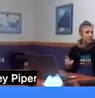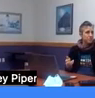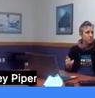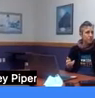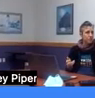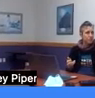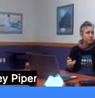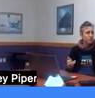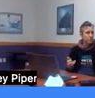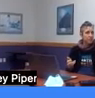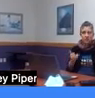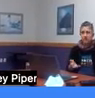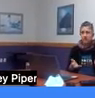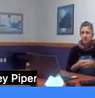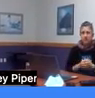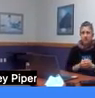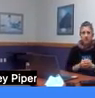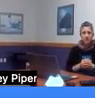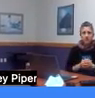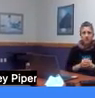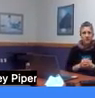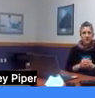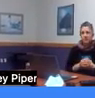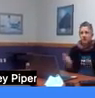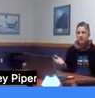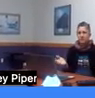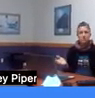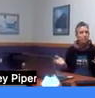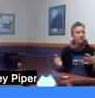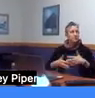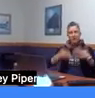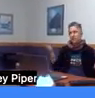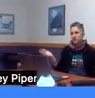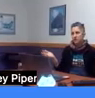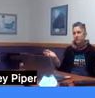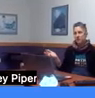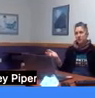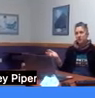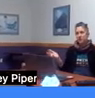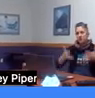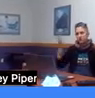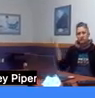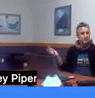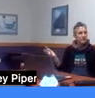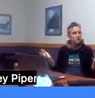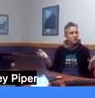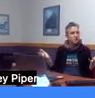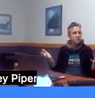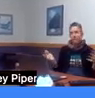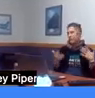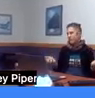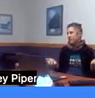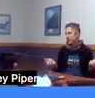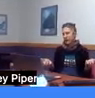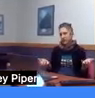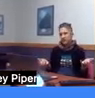brings some trauma to a medical visit. And let's be honest, who has made it to, you know, this age in this